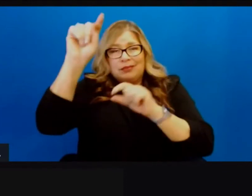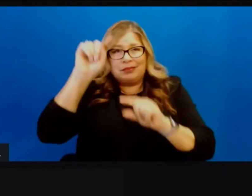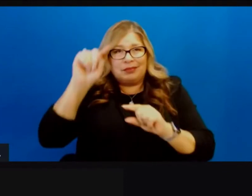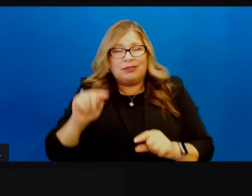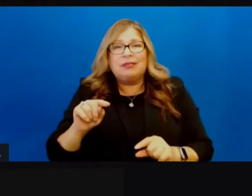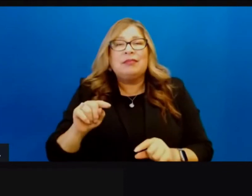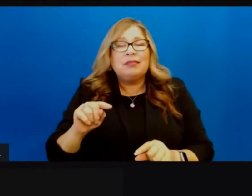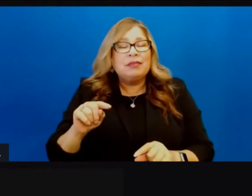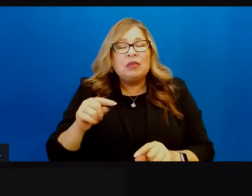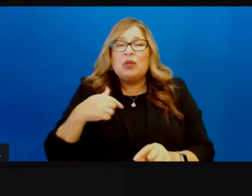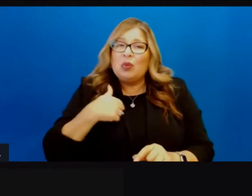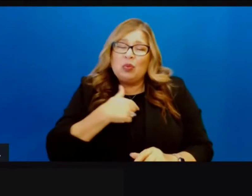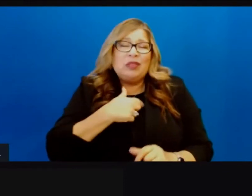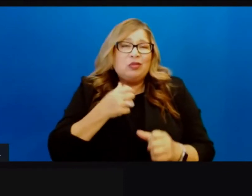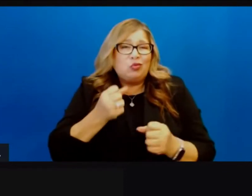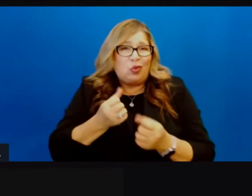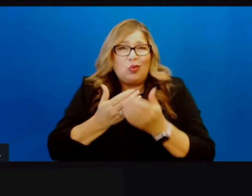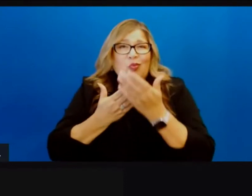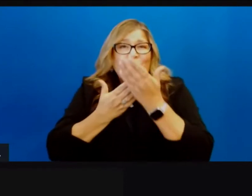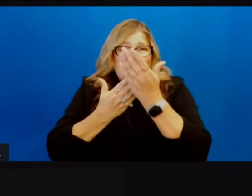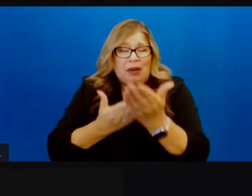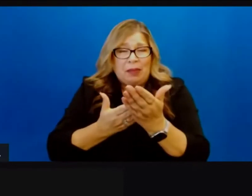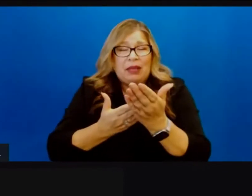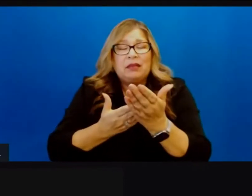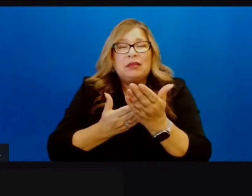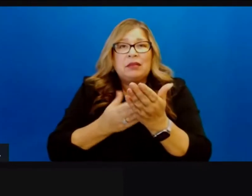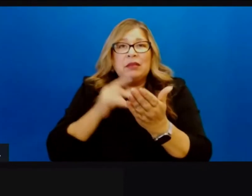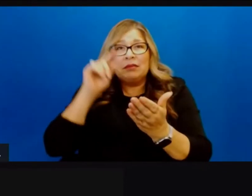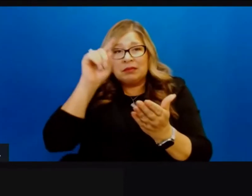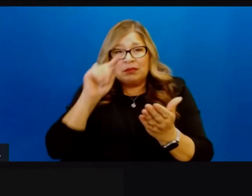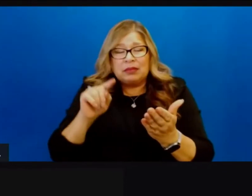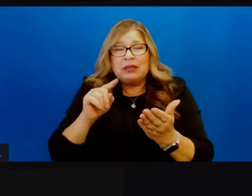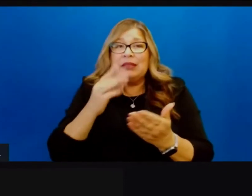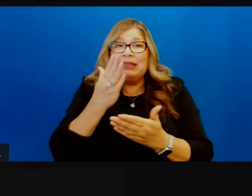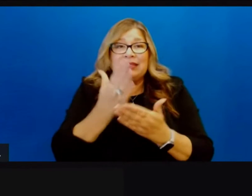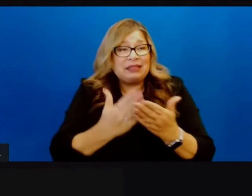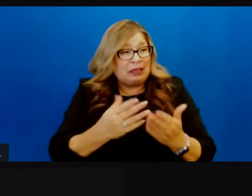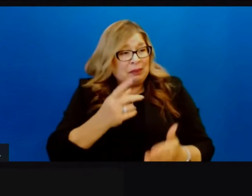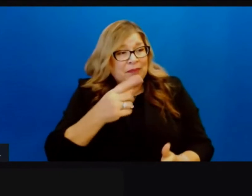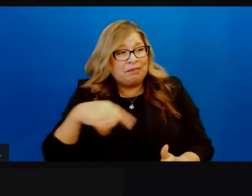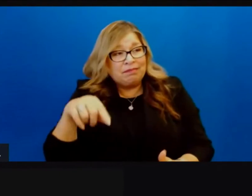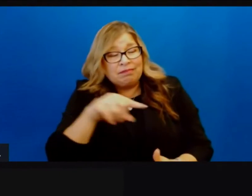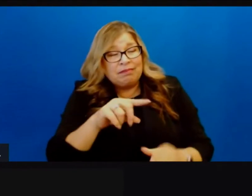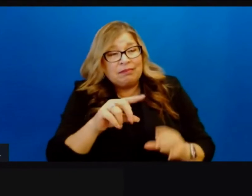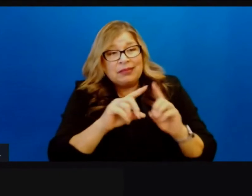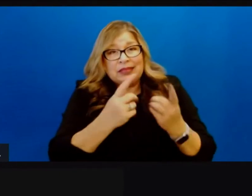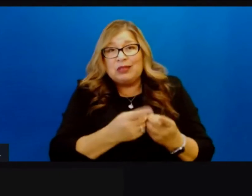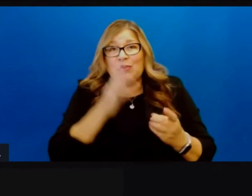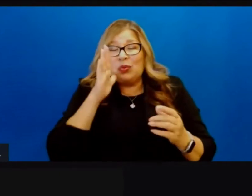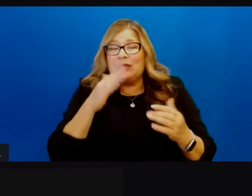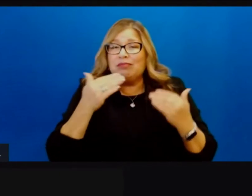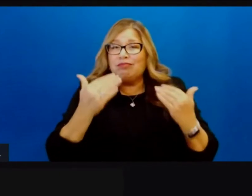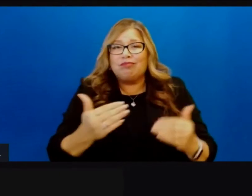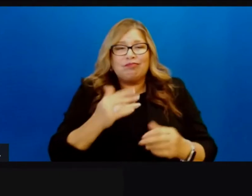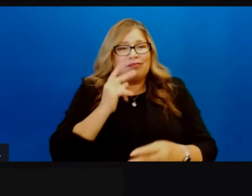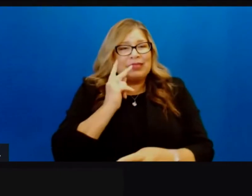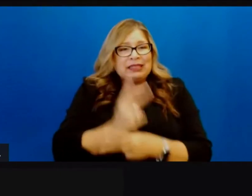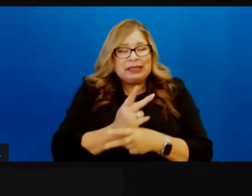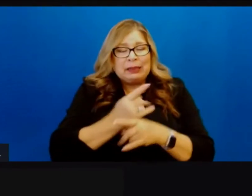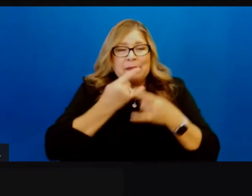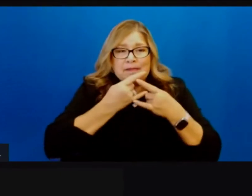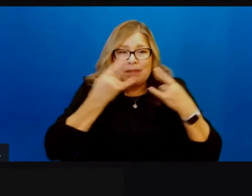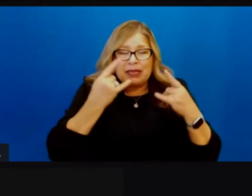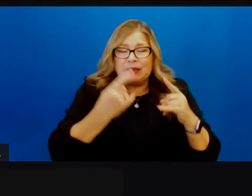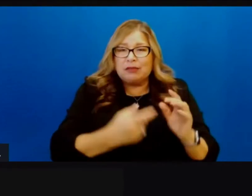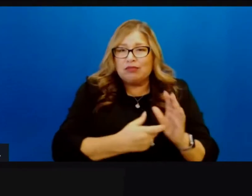saying we strongly recommend may push those districts to make a decision to keep it required for a period of time in